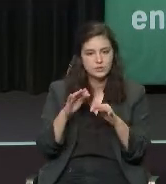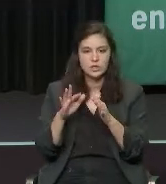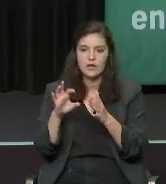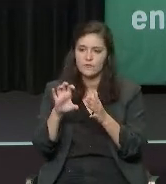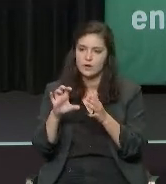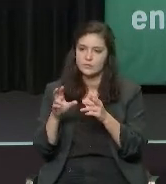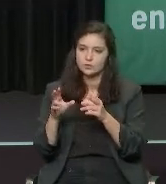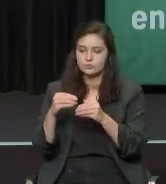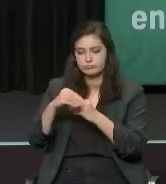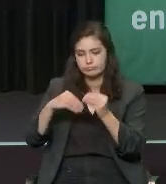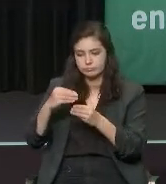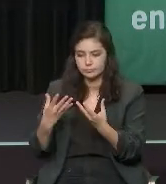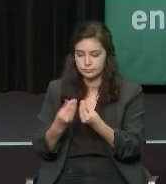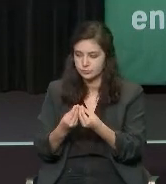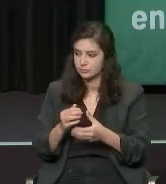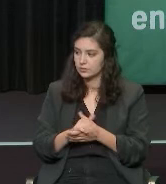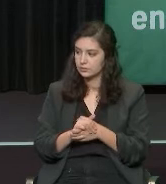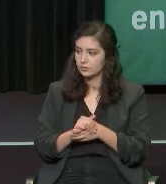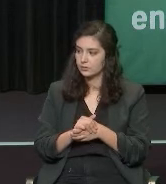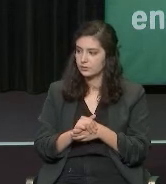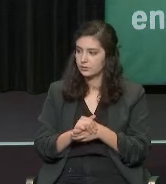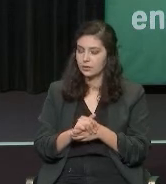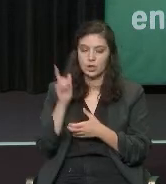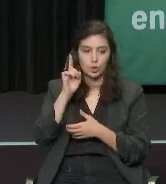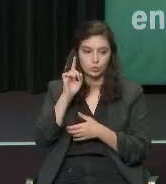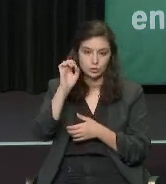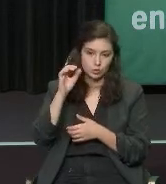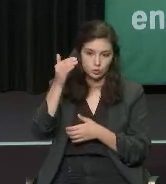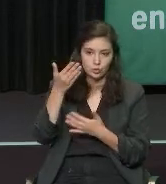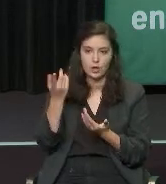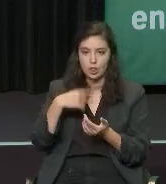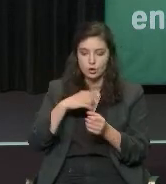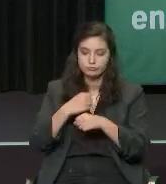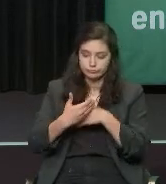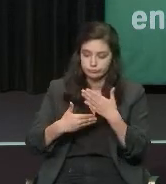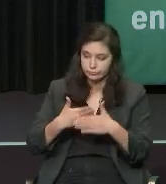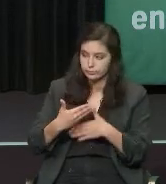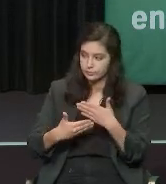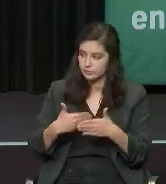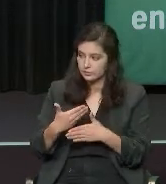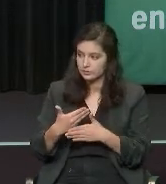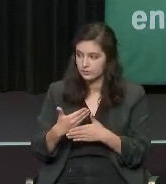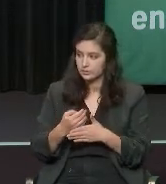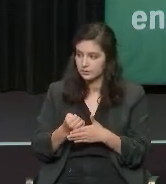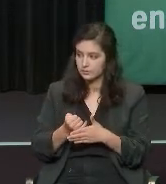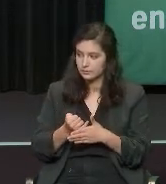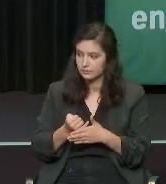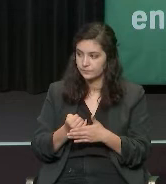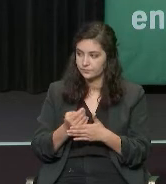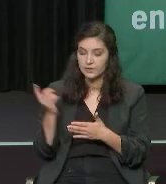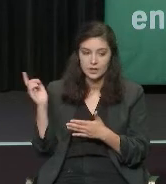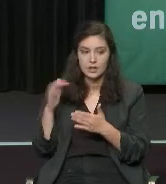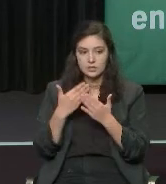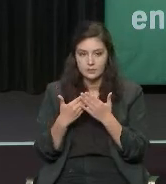methodologies. And the most important part here, what we've been doing is that having this